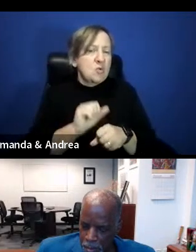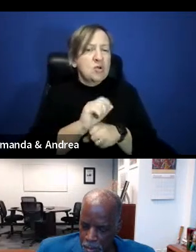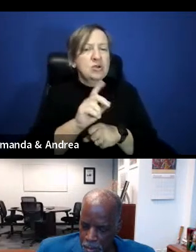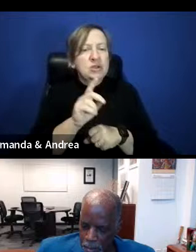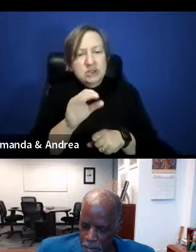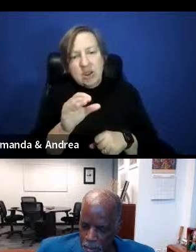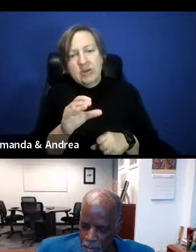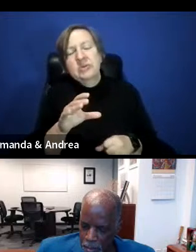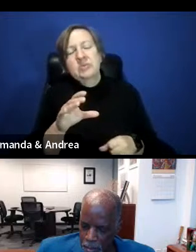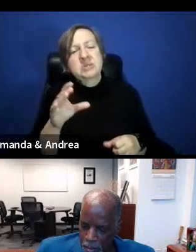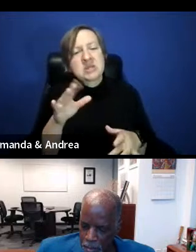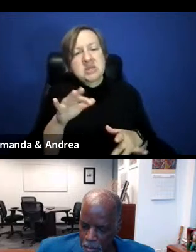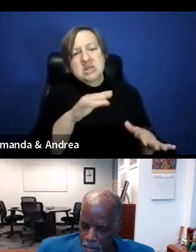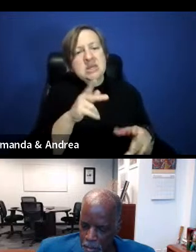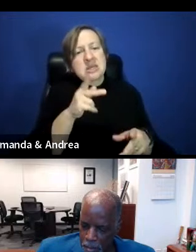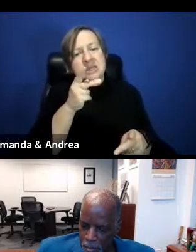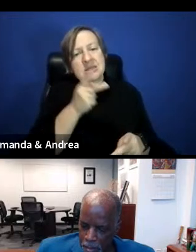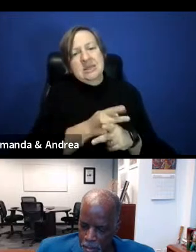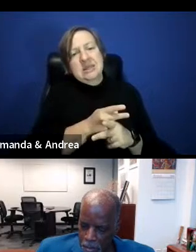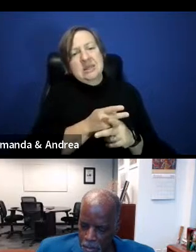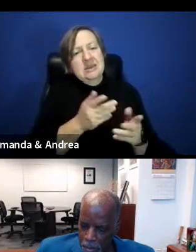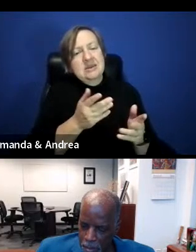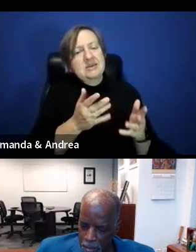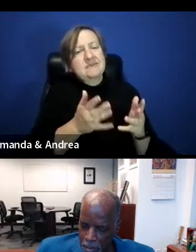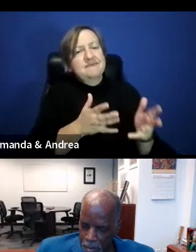and keeping a good,